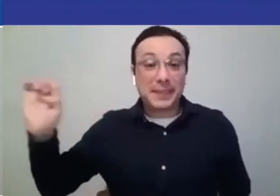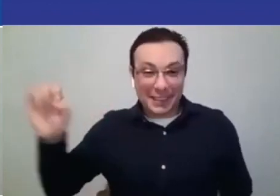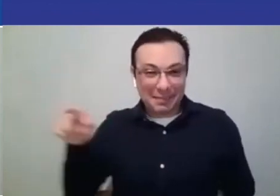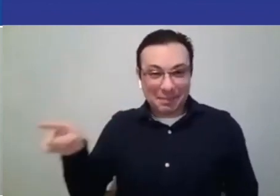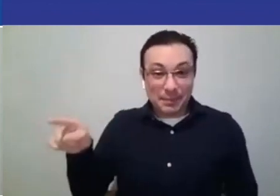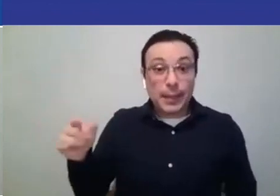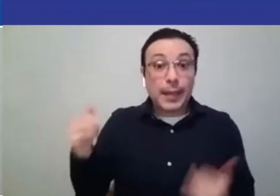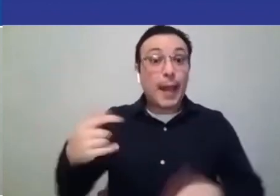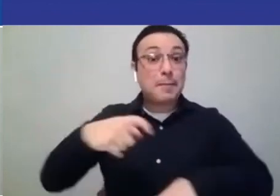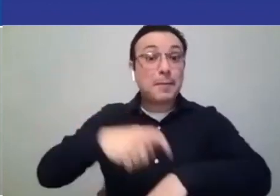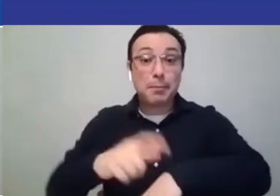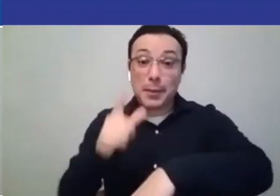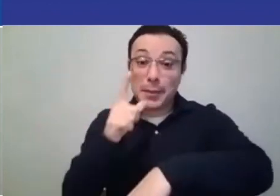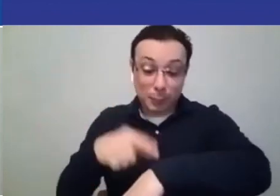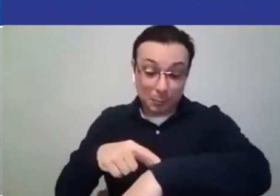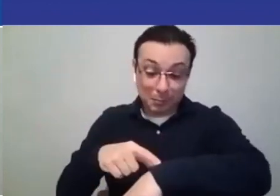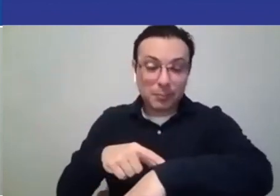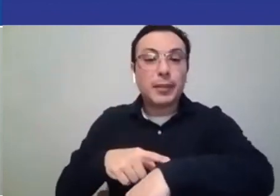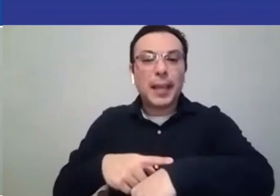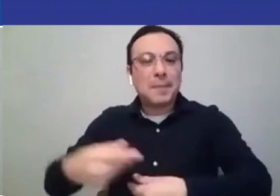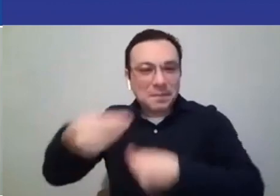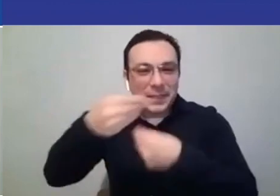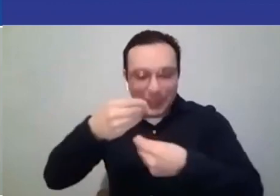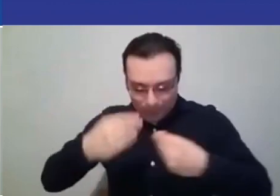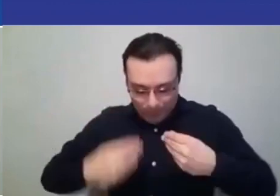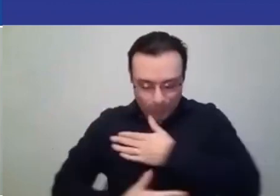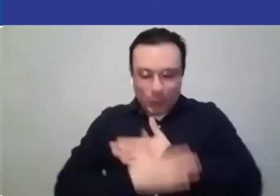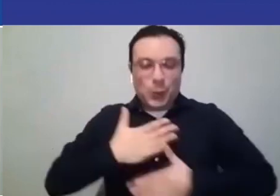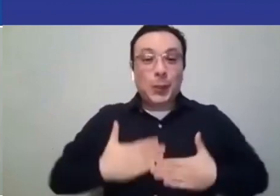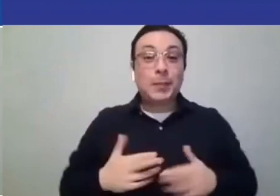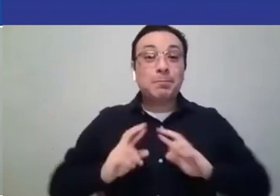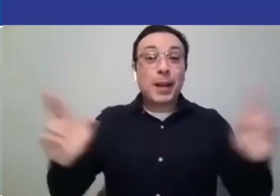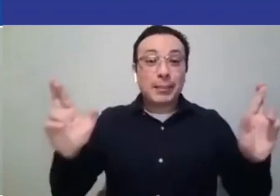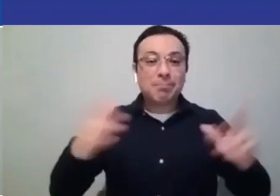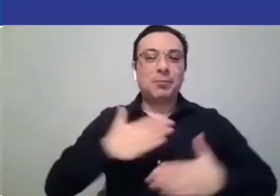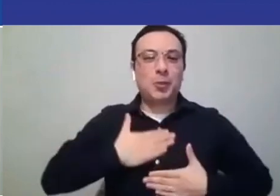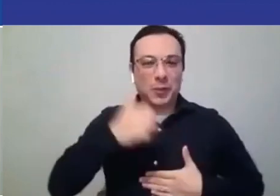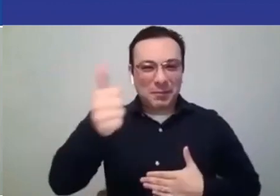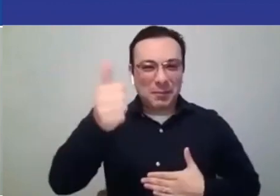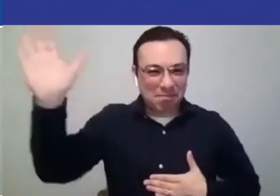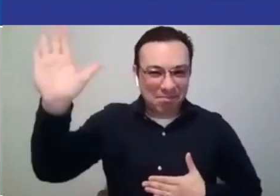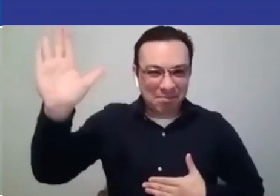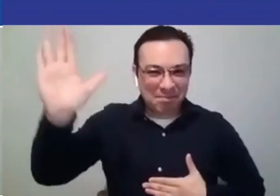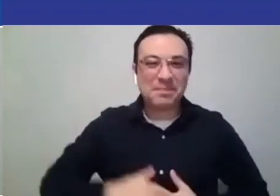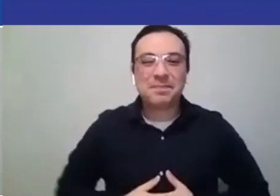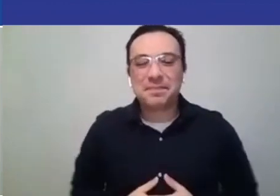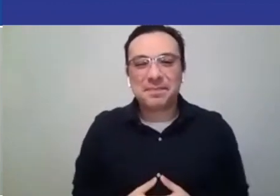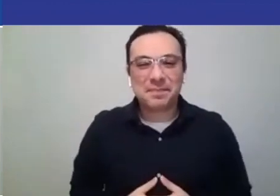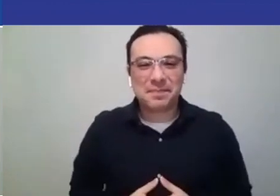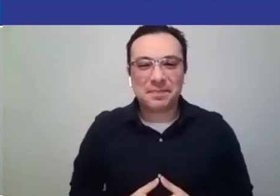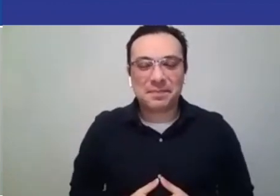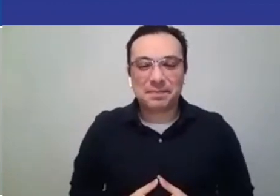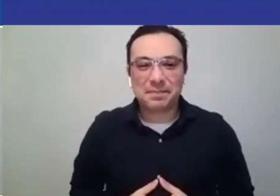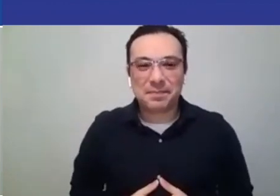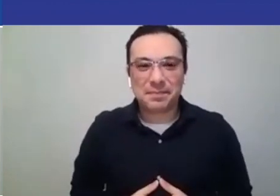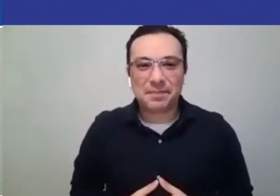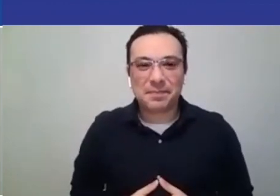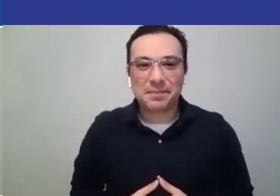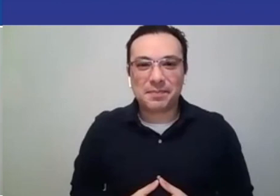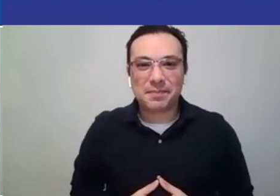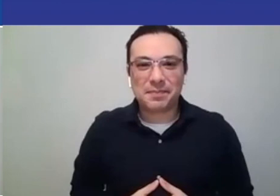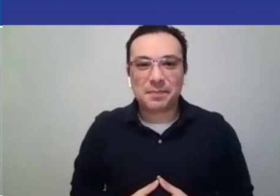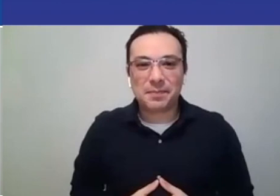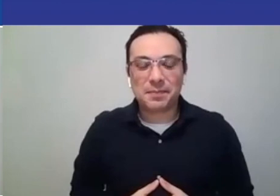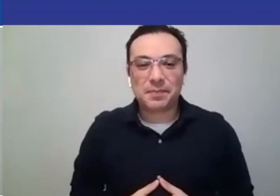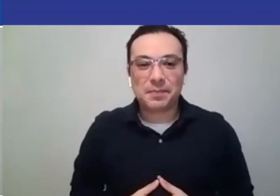Nelita Tirado, Cesar Valentino, Jaquel Knight, Anahid Sofian, and the moderator, Michelle Bird